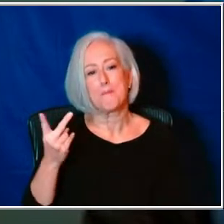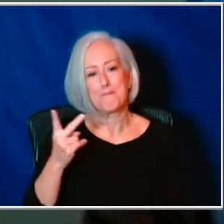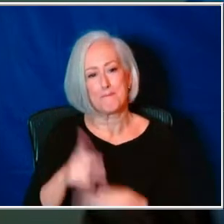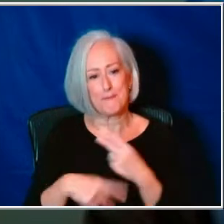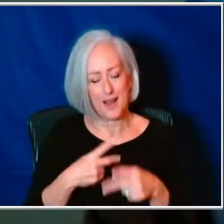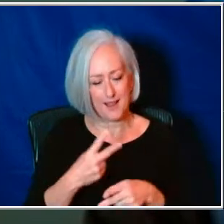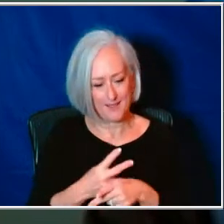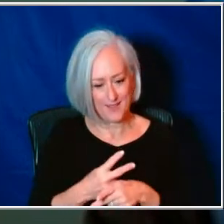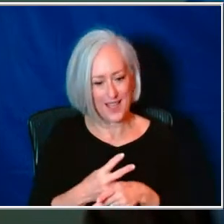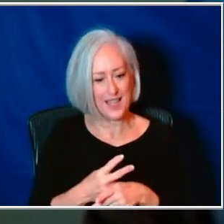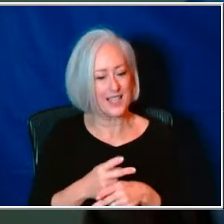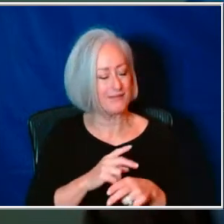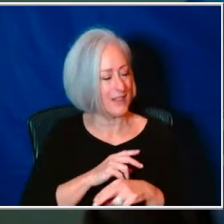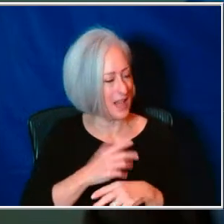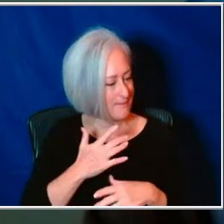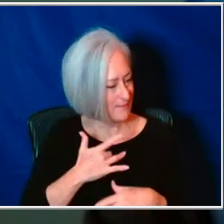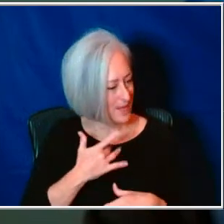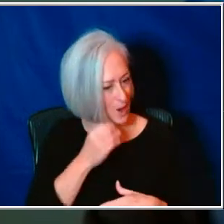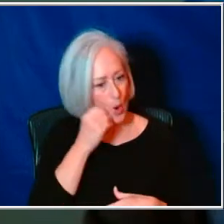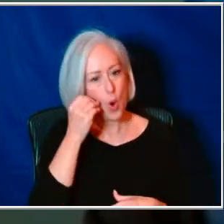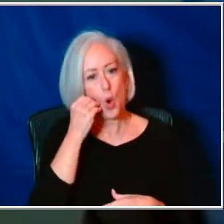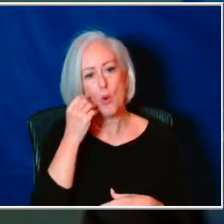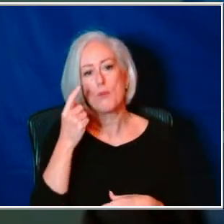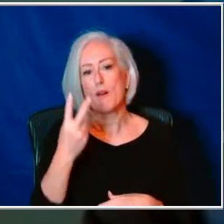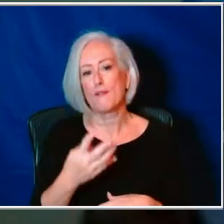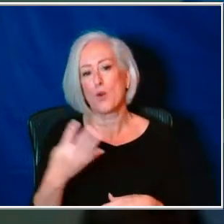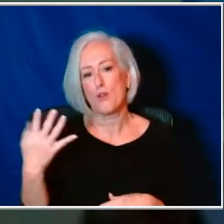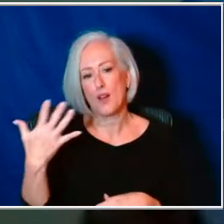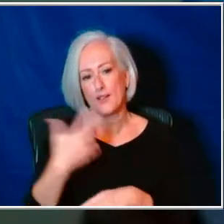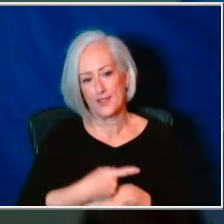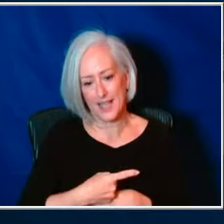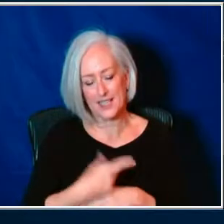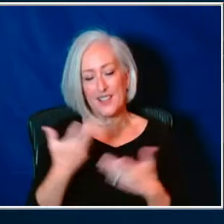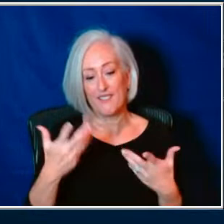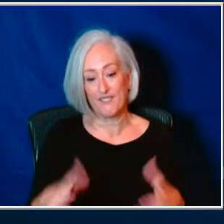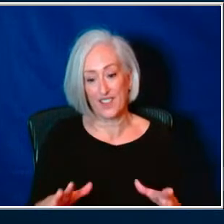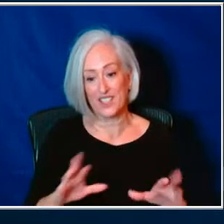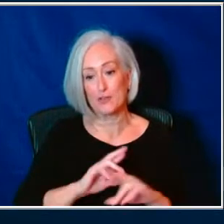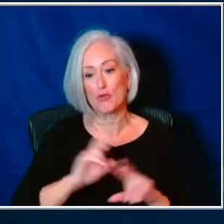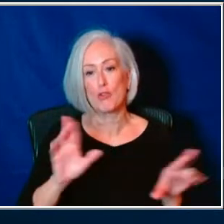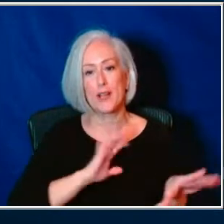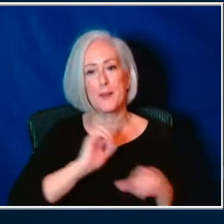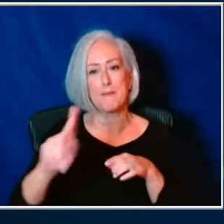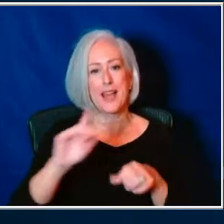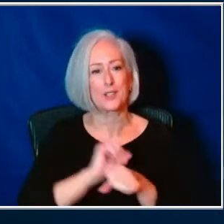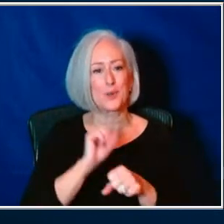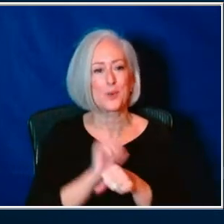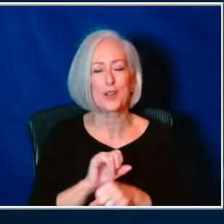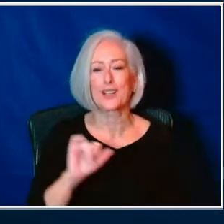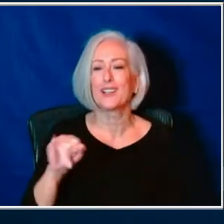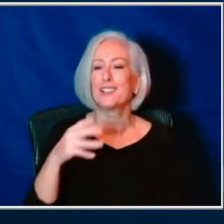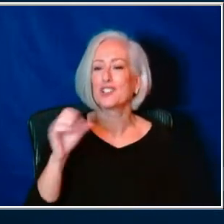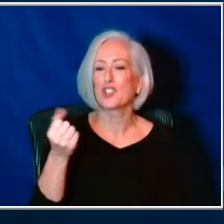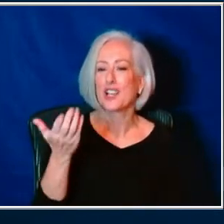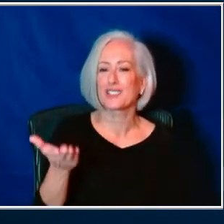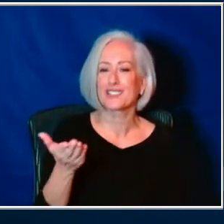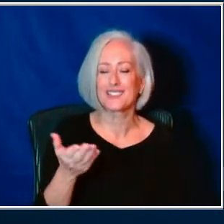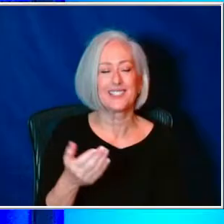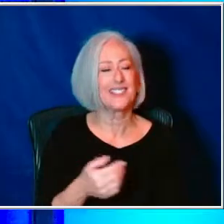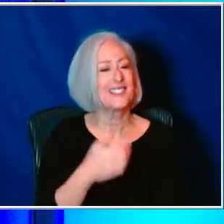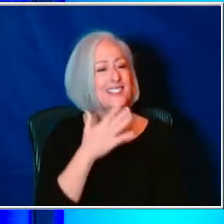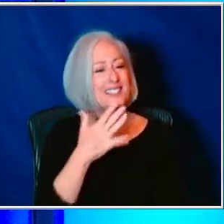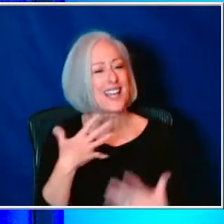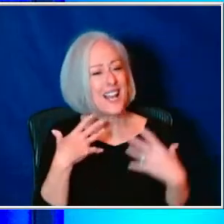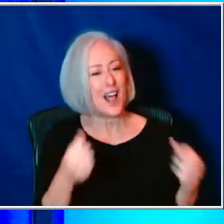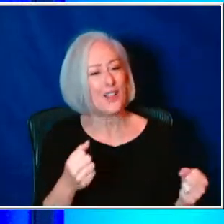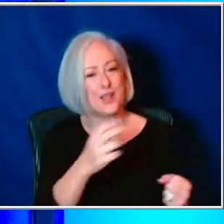after having COVID for only 4 or 5 days. So Jess, back to you. All right, Dr. Stites, thanks. Get well, get back to us soon.